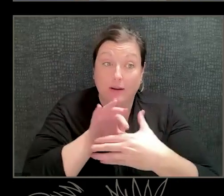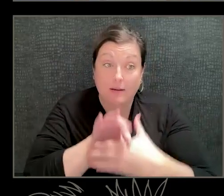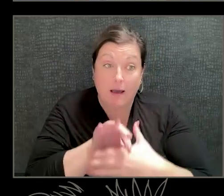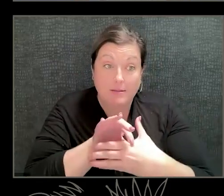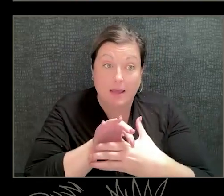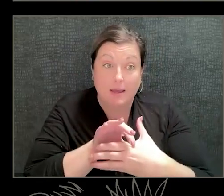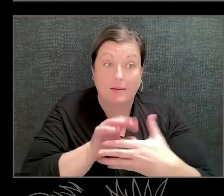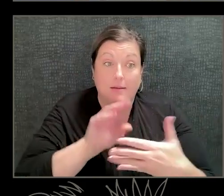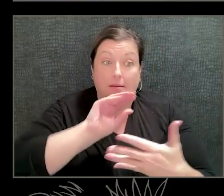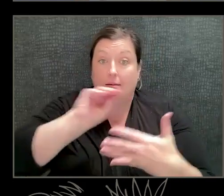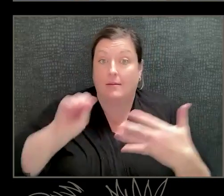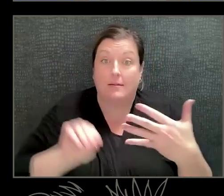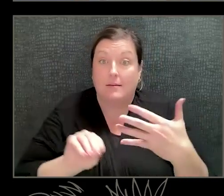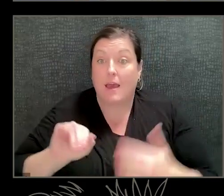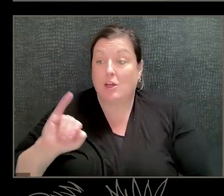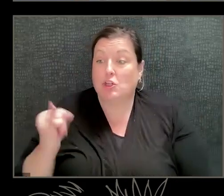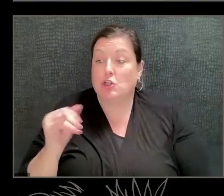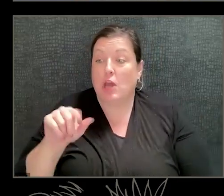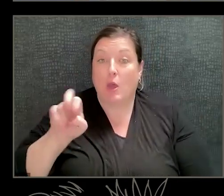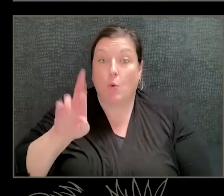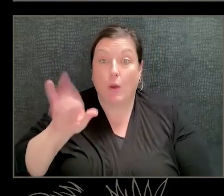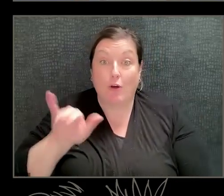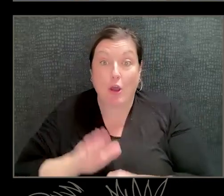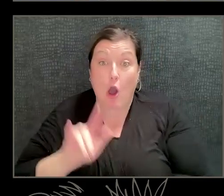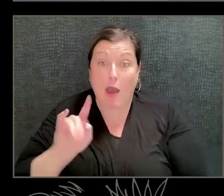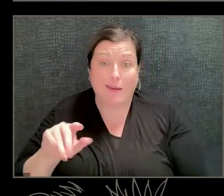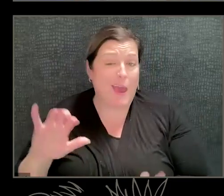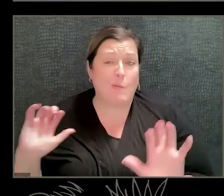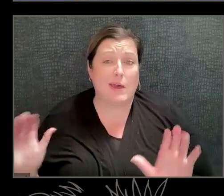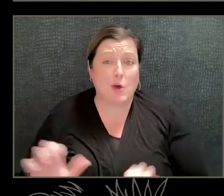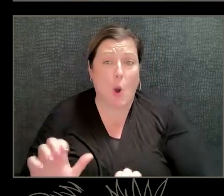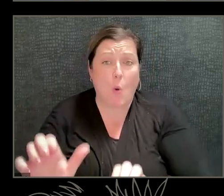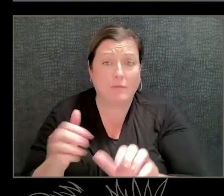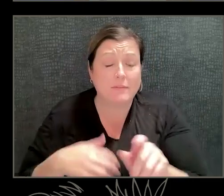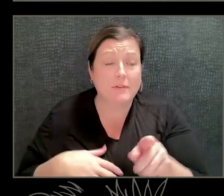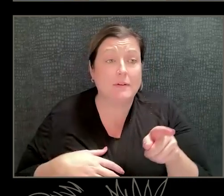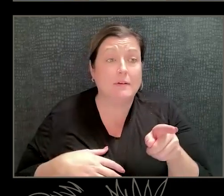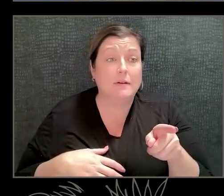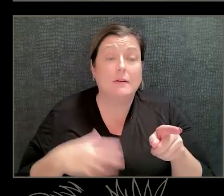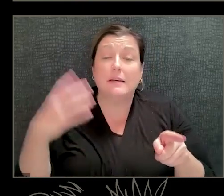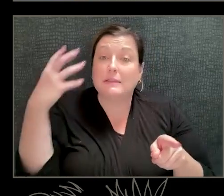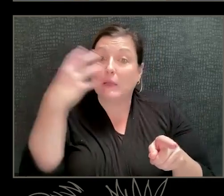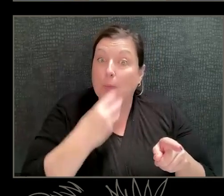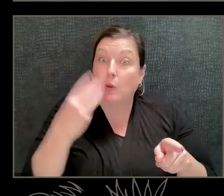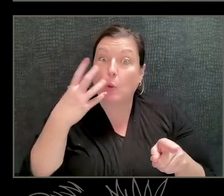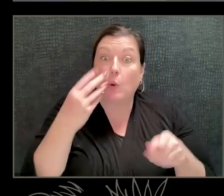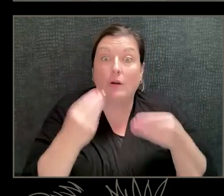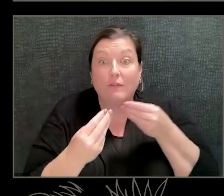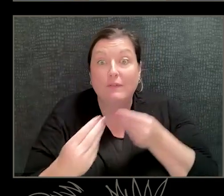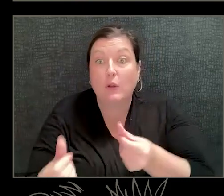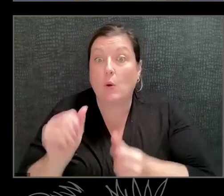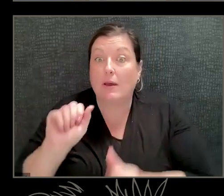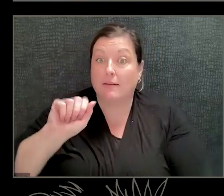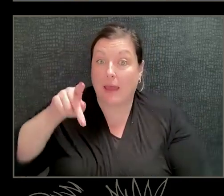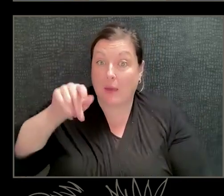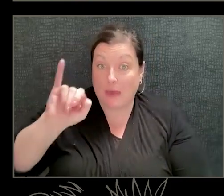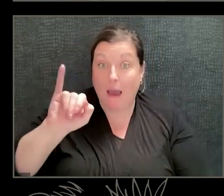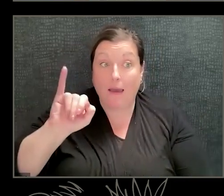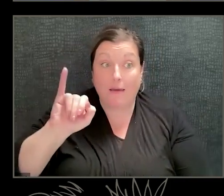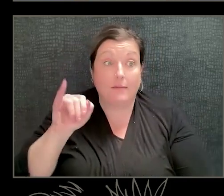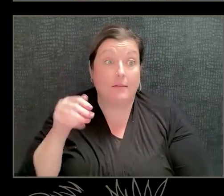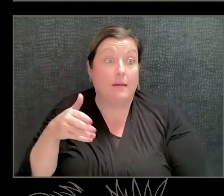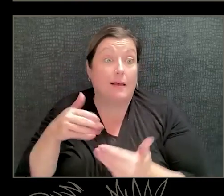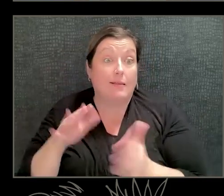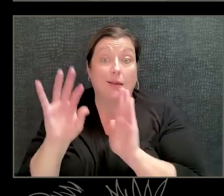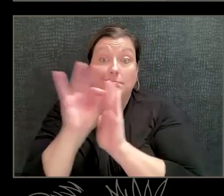we can just slam jQuery on it. And we can go to town, right? jQuery is a beautiful, fluent API. It lets us select